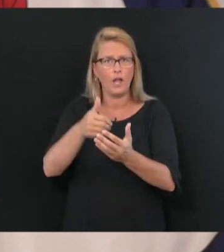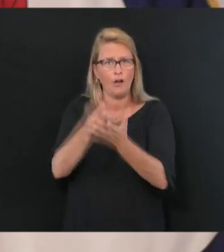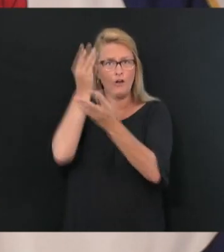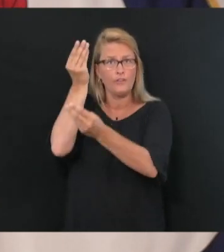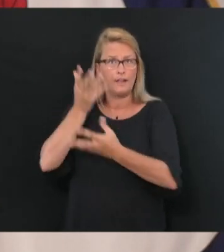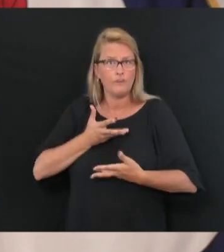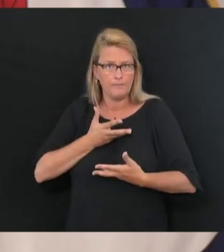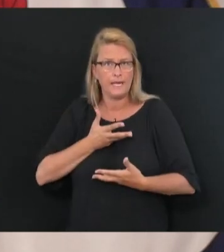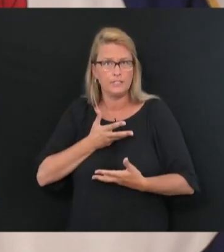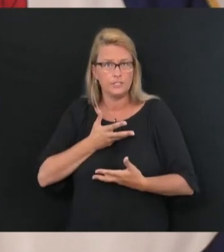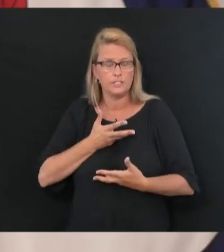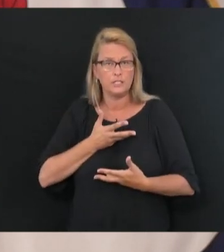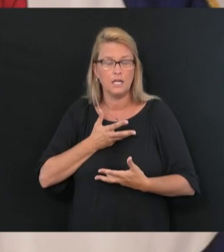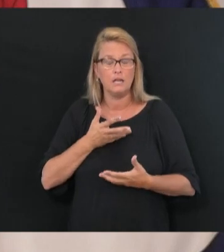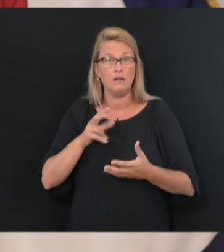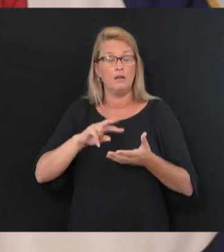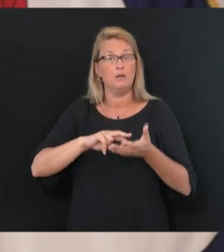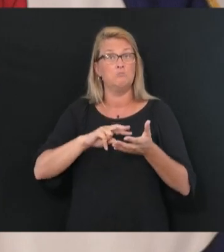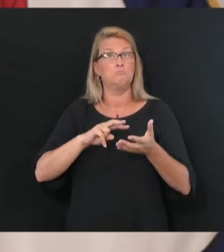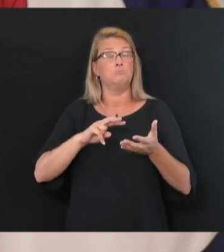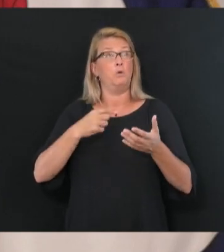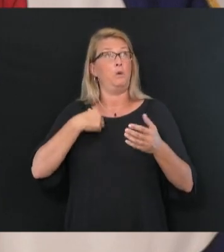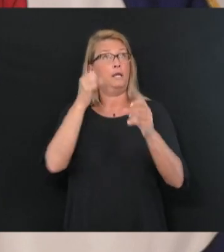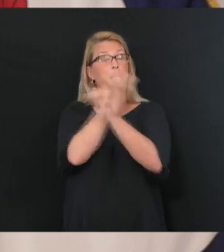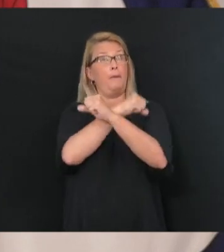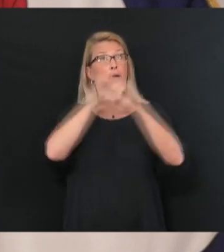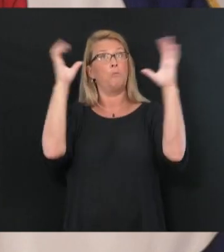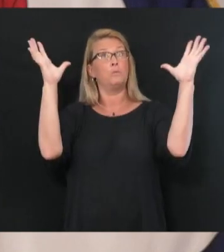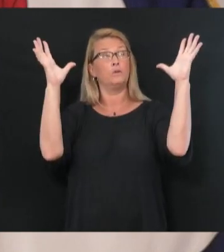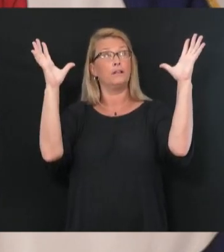can imagine, and we came up with something that was